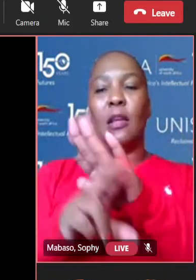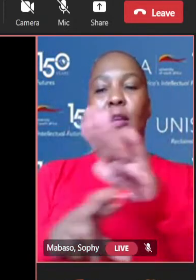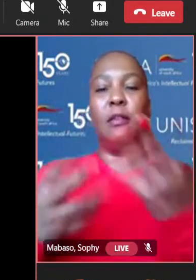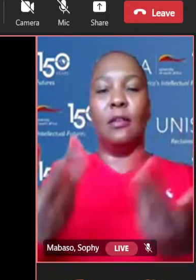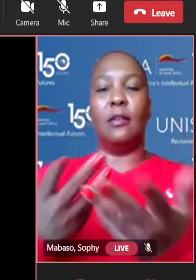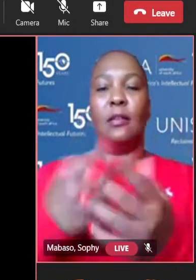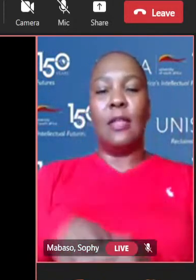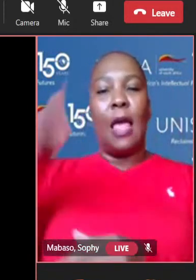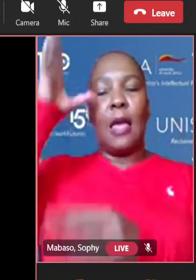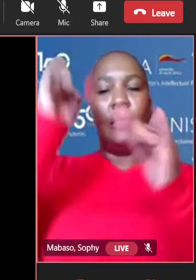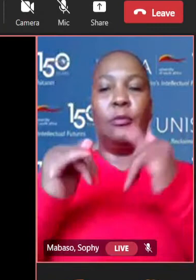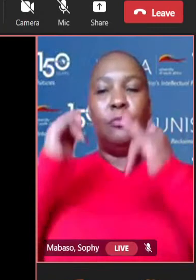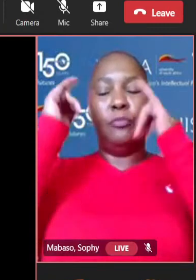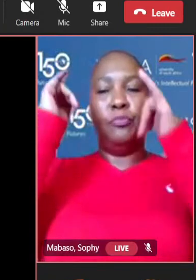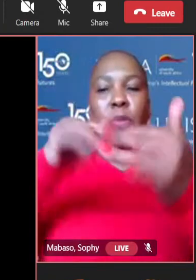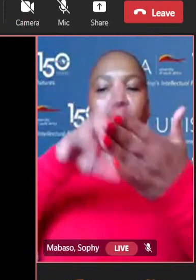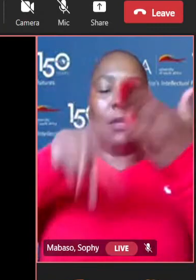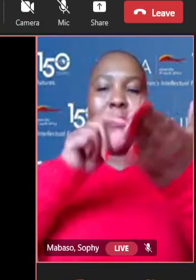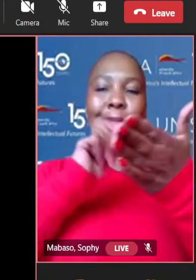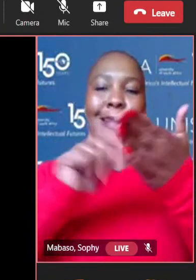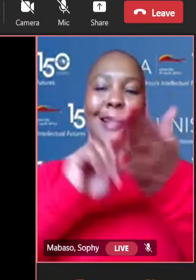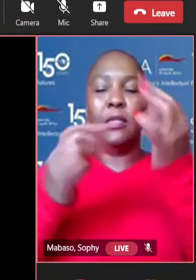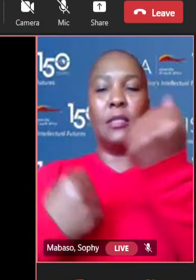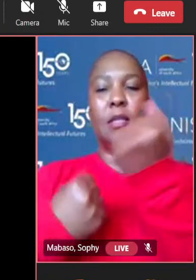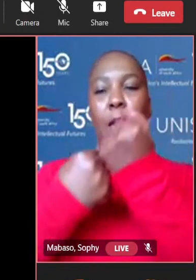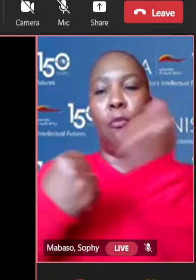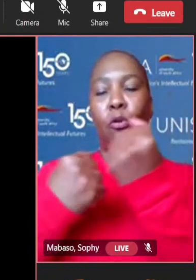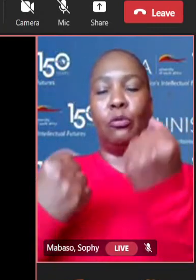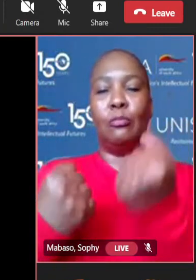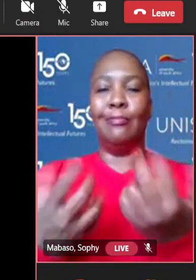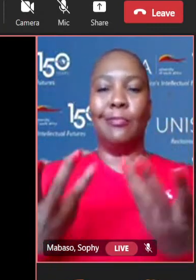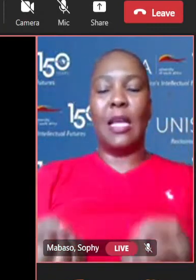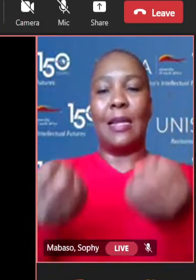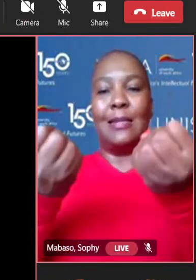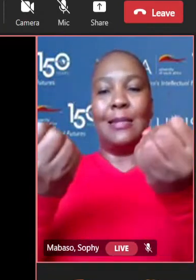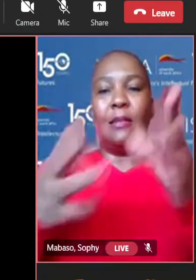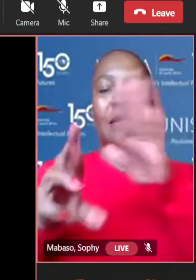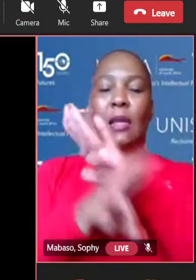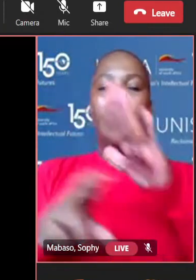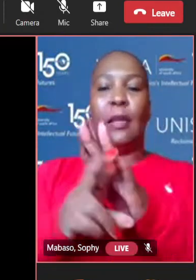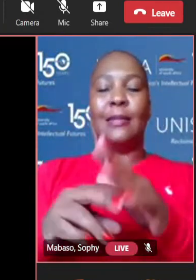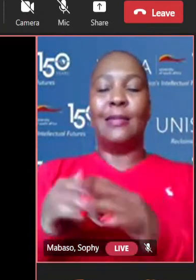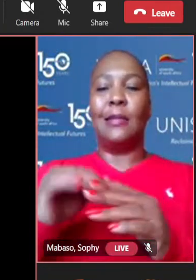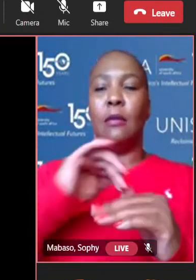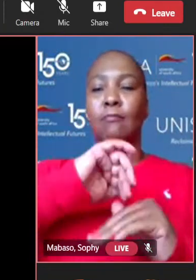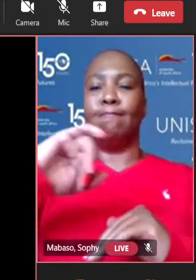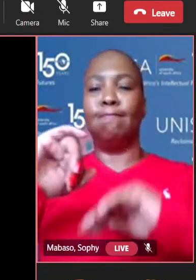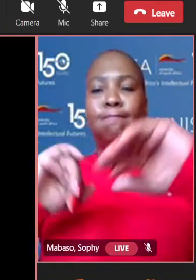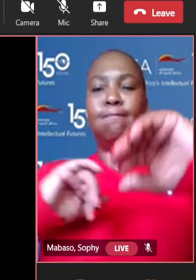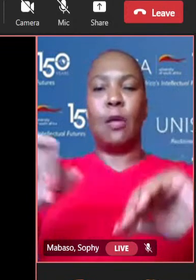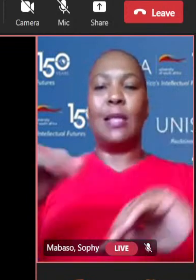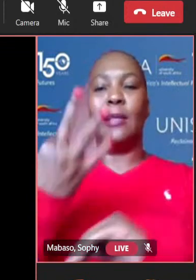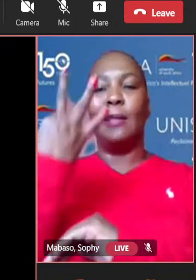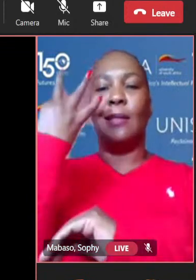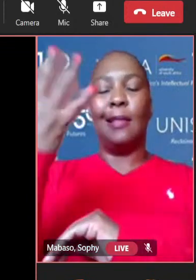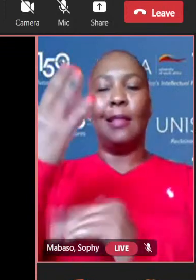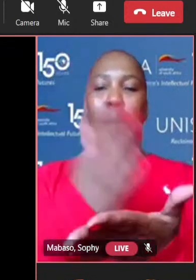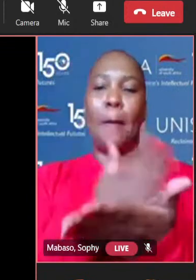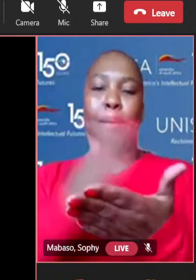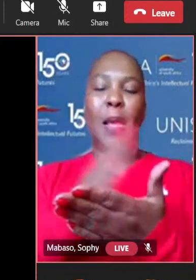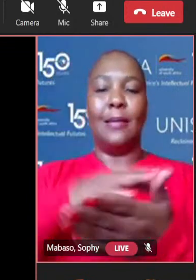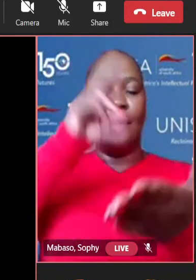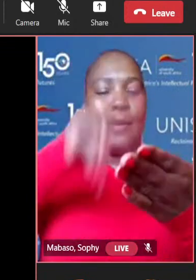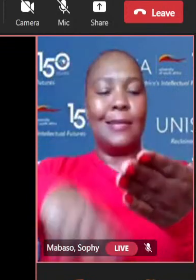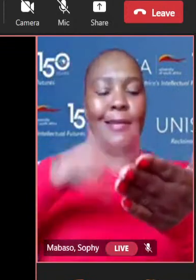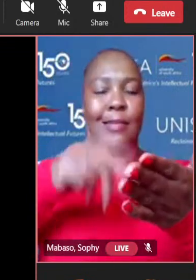academic literacy support that the regions are providing. This is divided into 3 aspects. The The first one is reading and